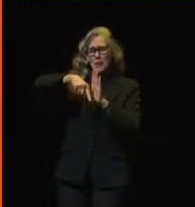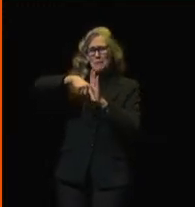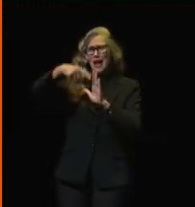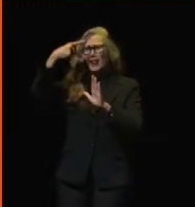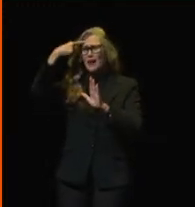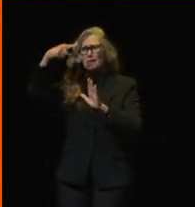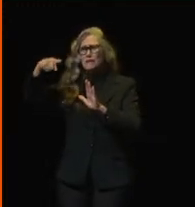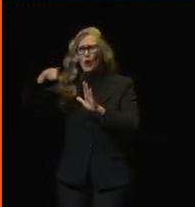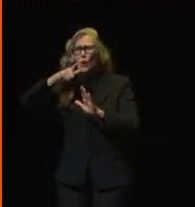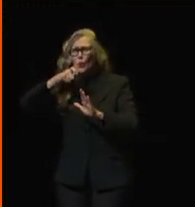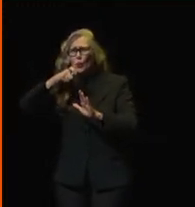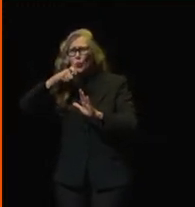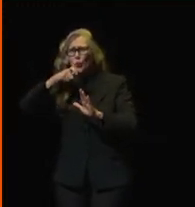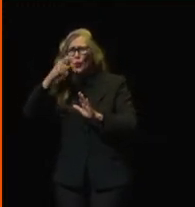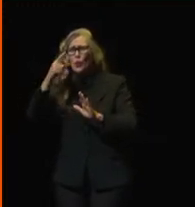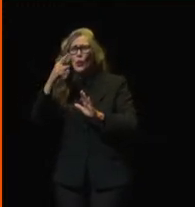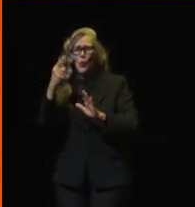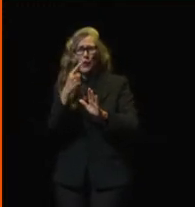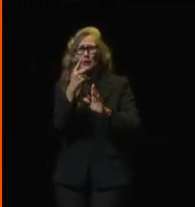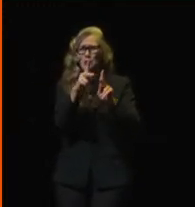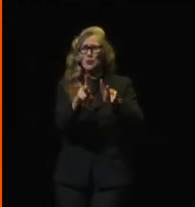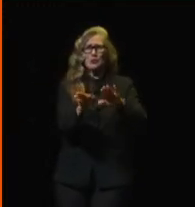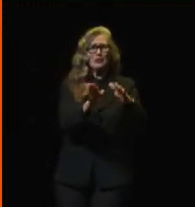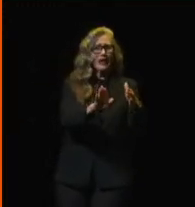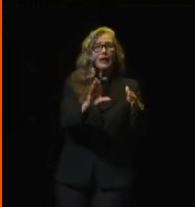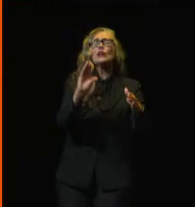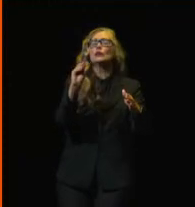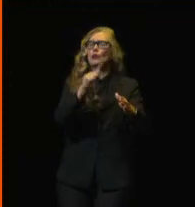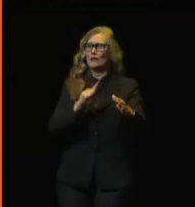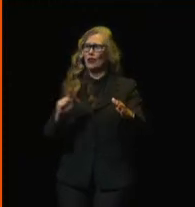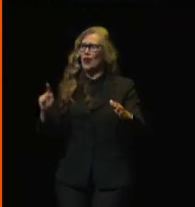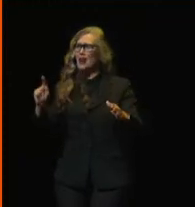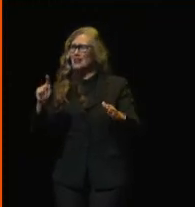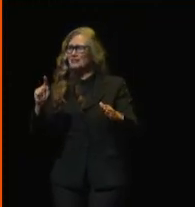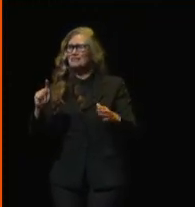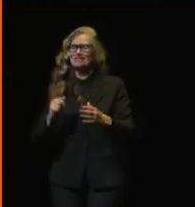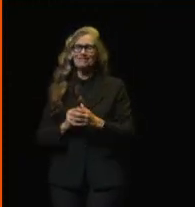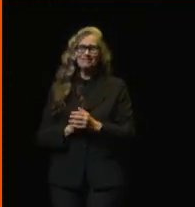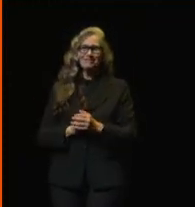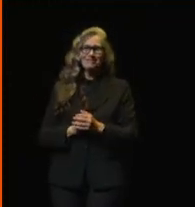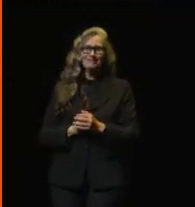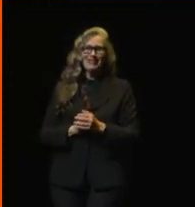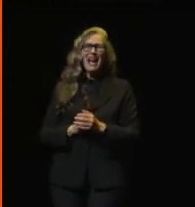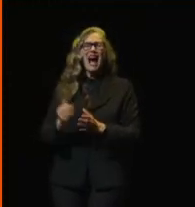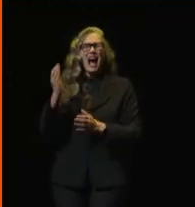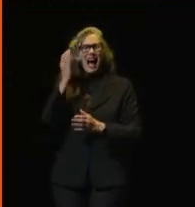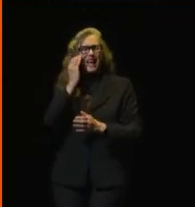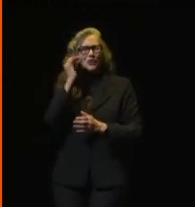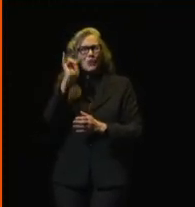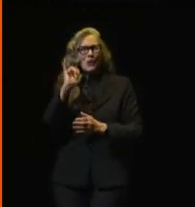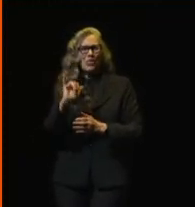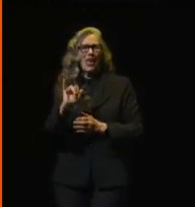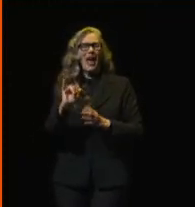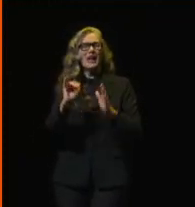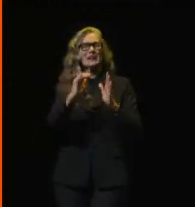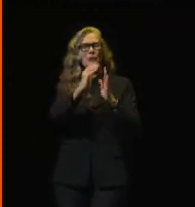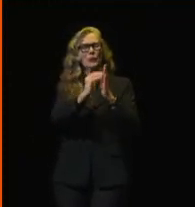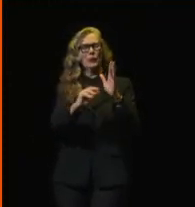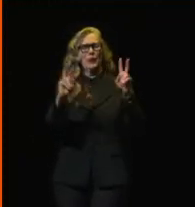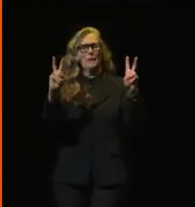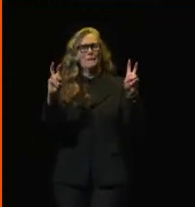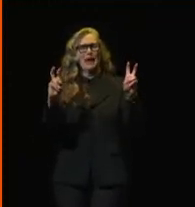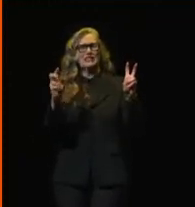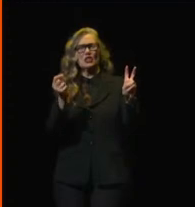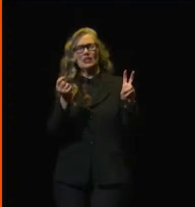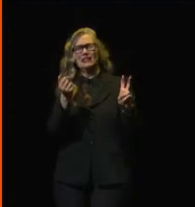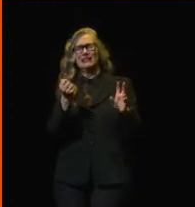So we know the closing and opening lines of that passage, almost cliched, but I'm struck by the explanation in the middle. I can't